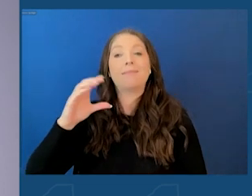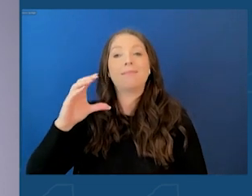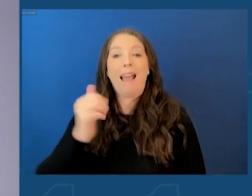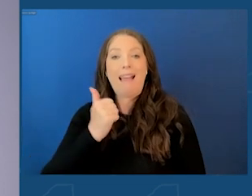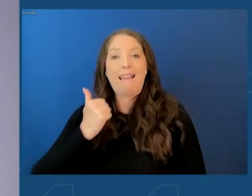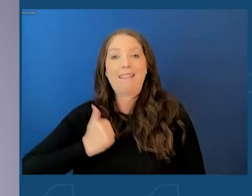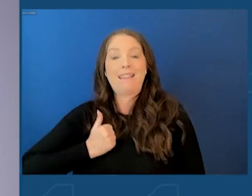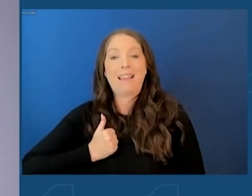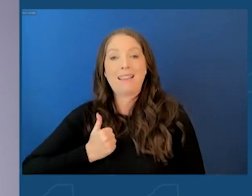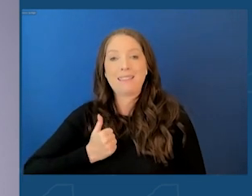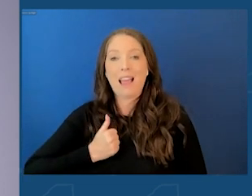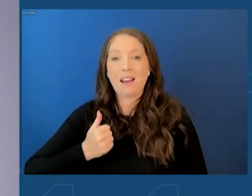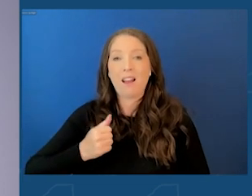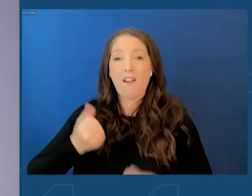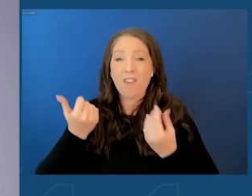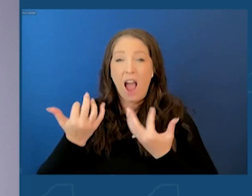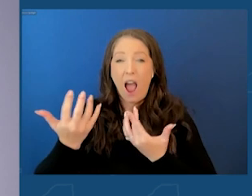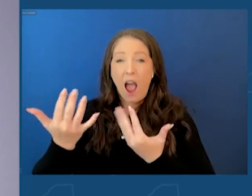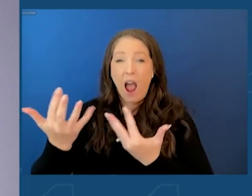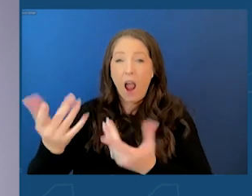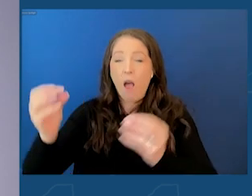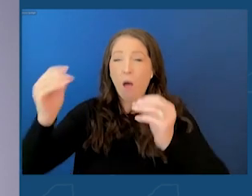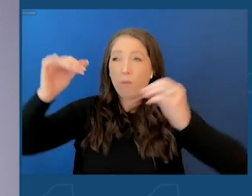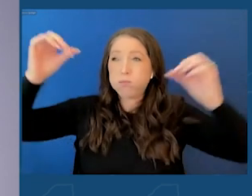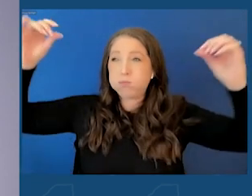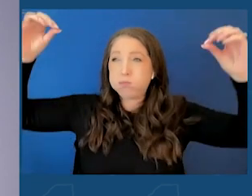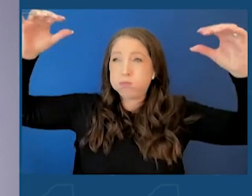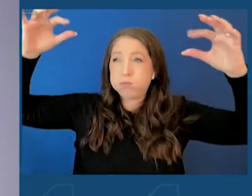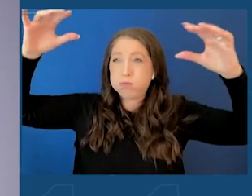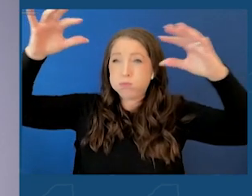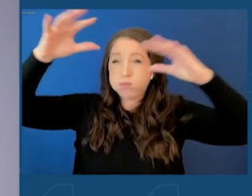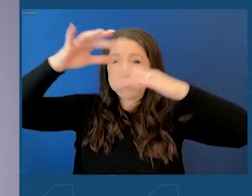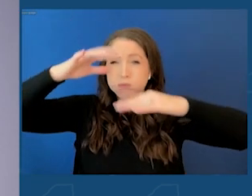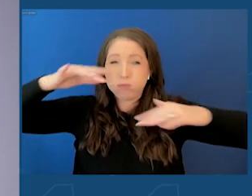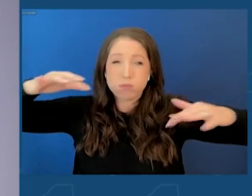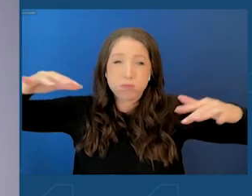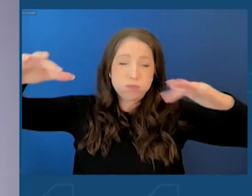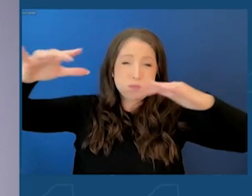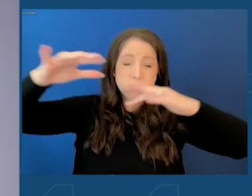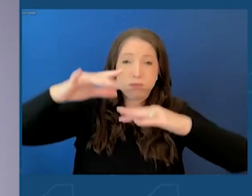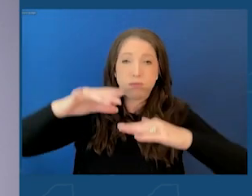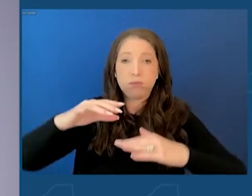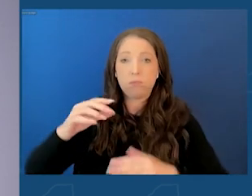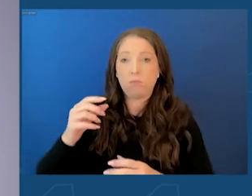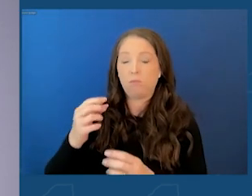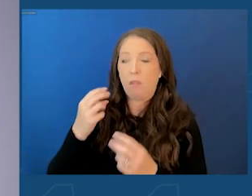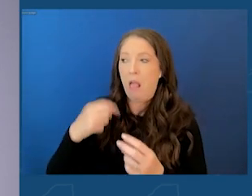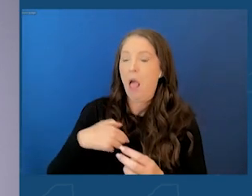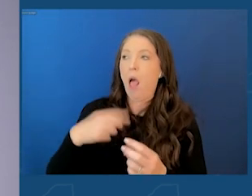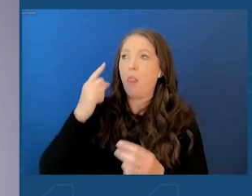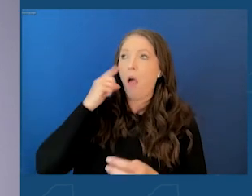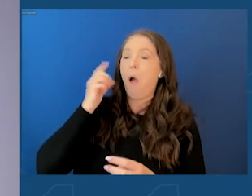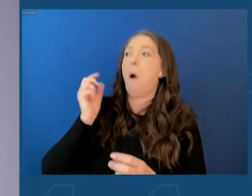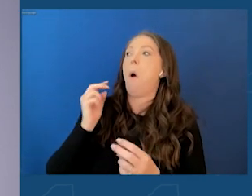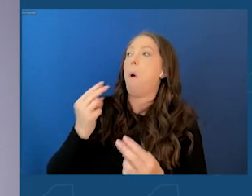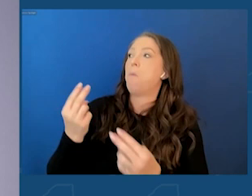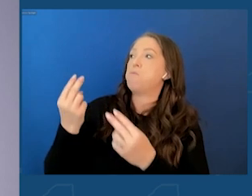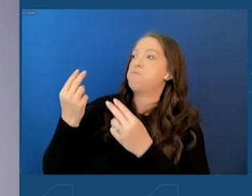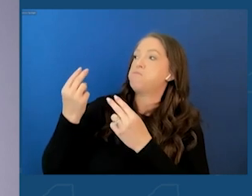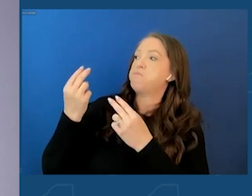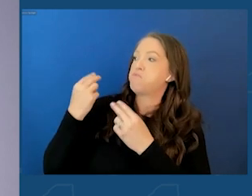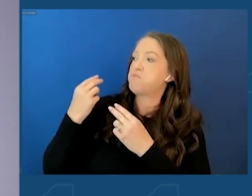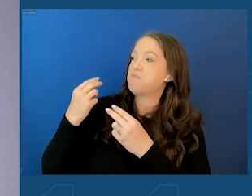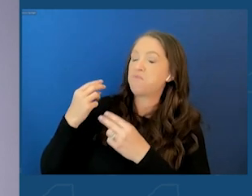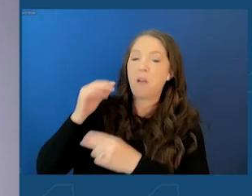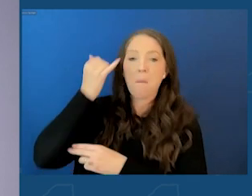all breathing. Heck, it reminded me of my childhood growing up next to the Bethlehem Steel plant in Buffalo, where we breathed orange air every day. We didn't think anything of